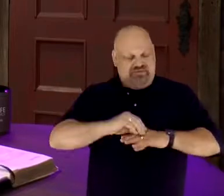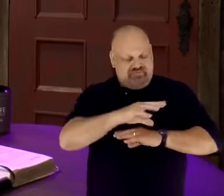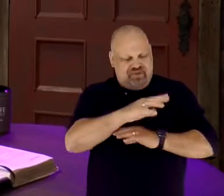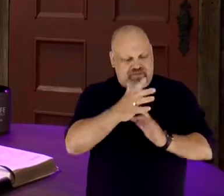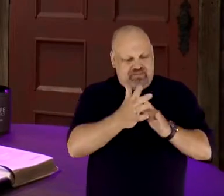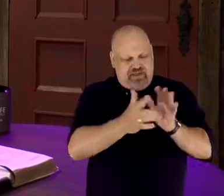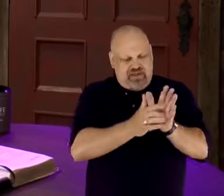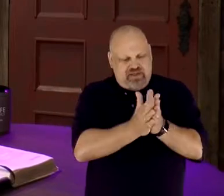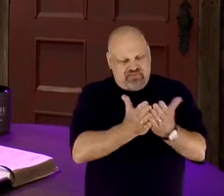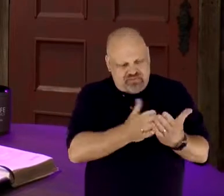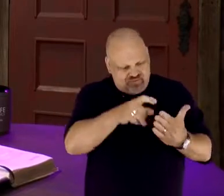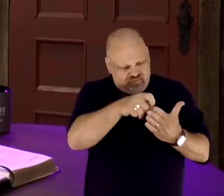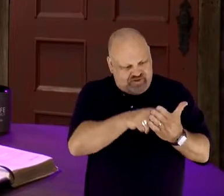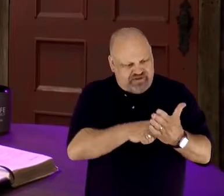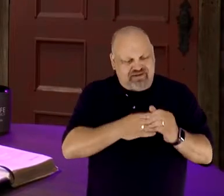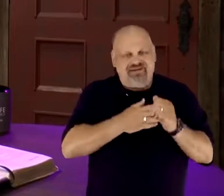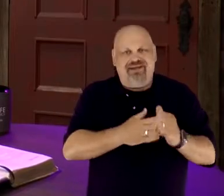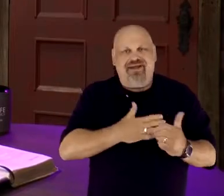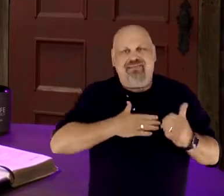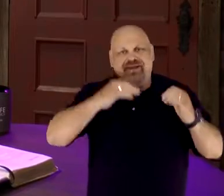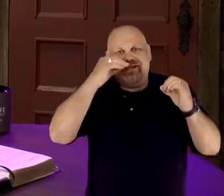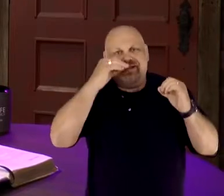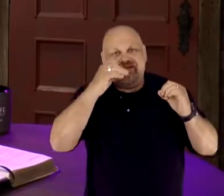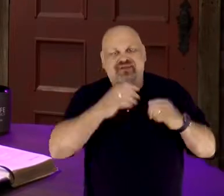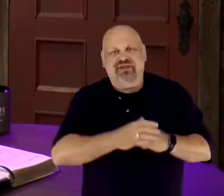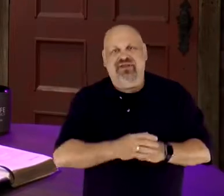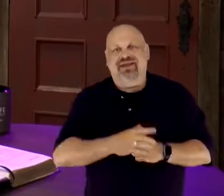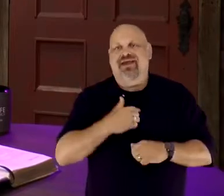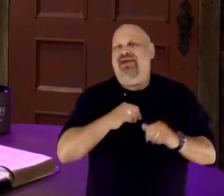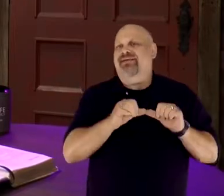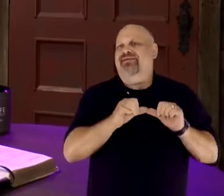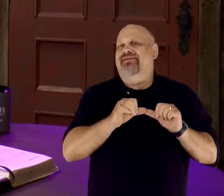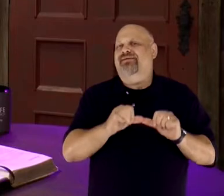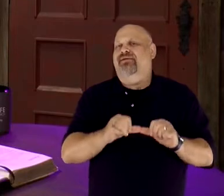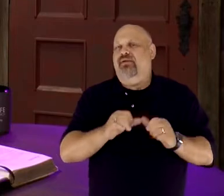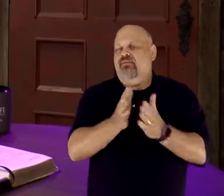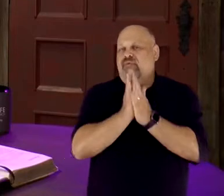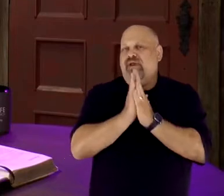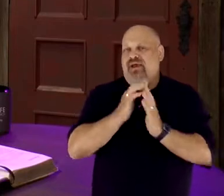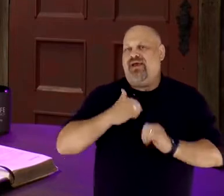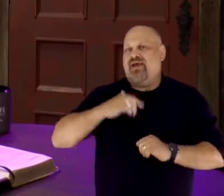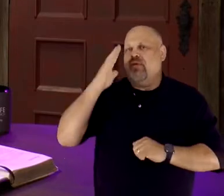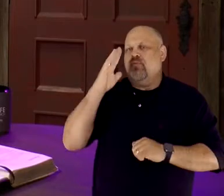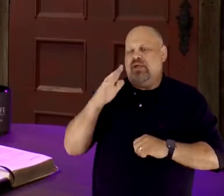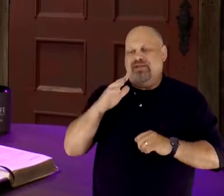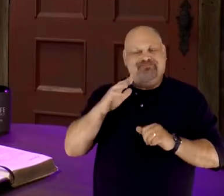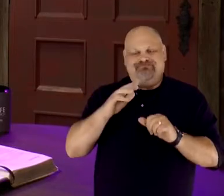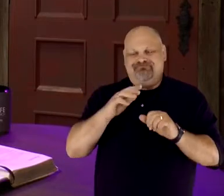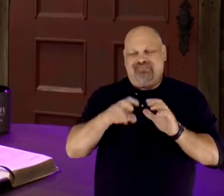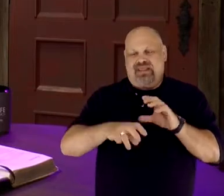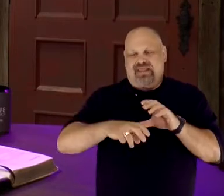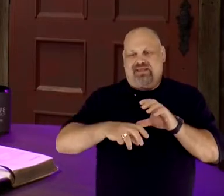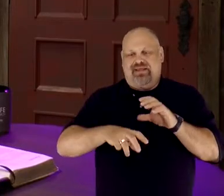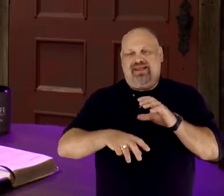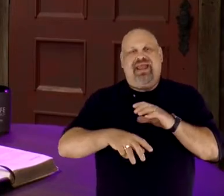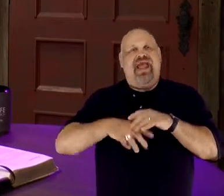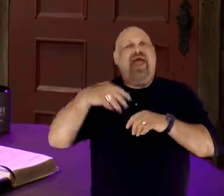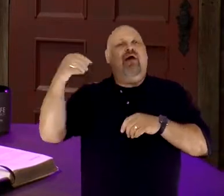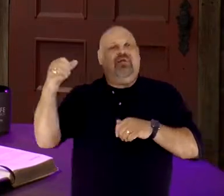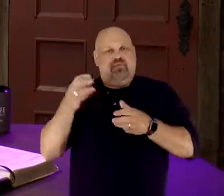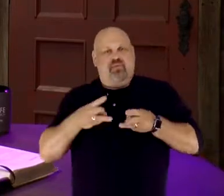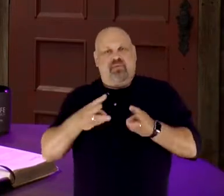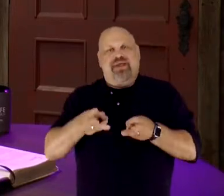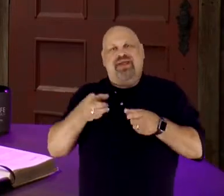Bible to guide my teaching of it. I consistently pray that I will get out of the way as God